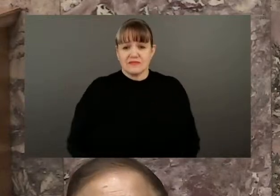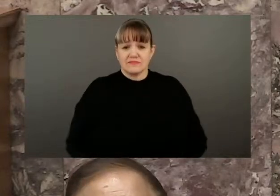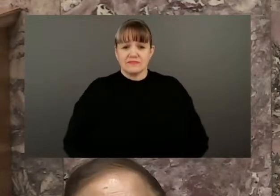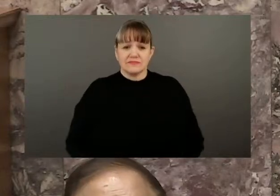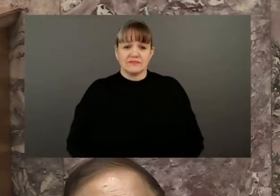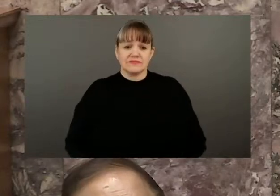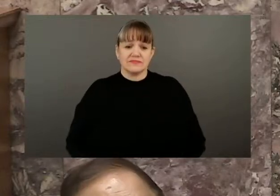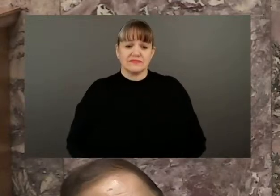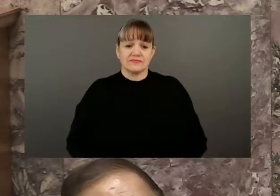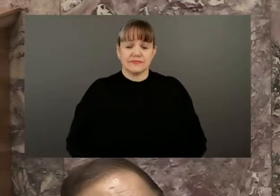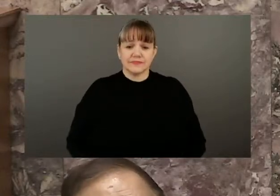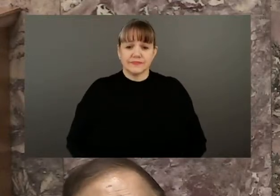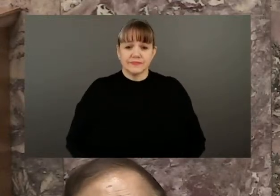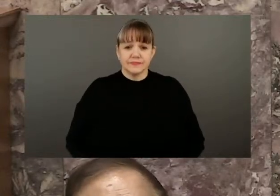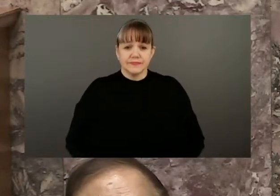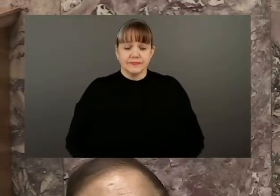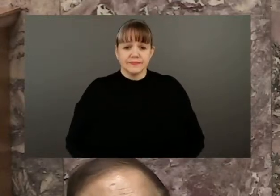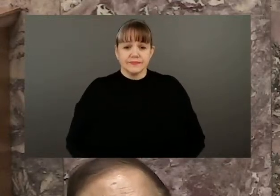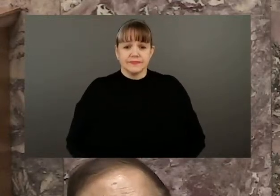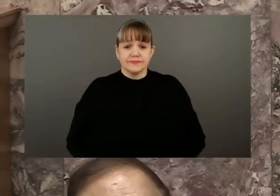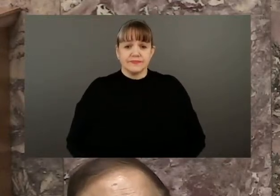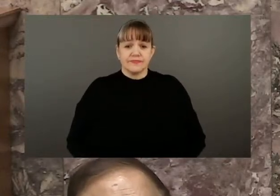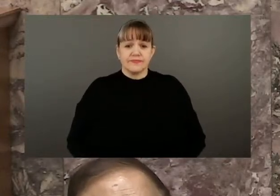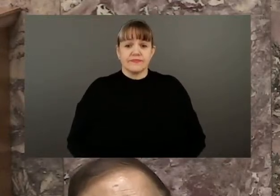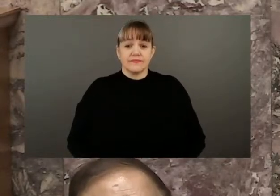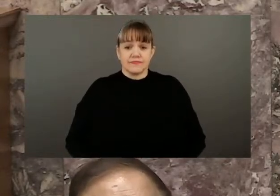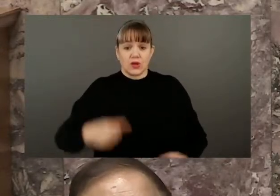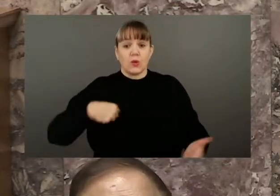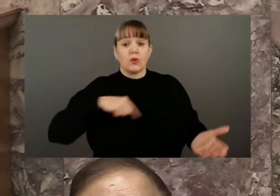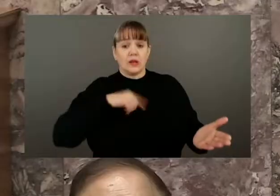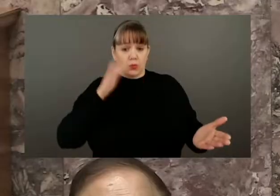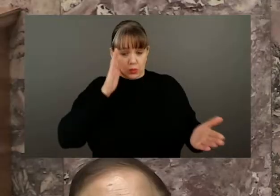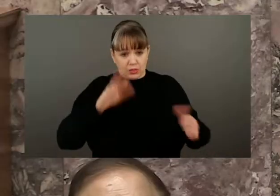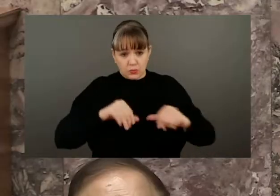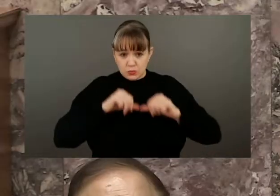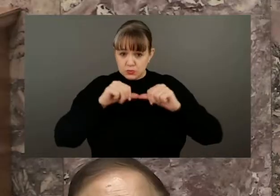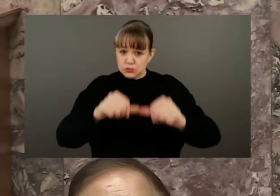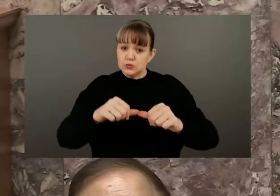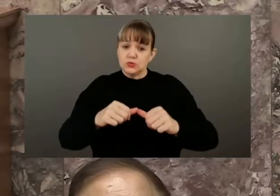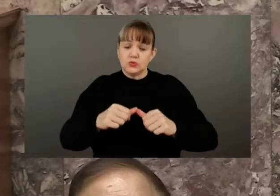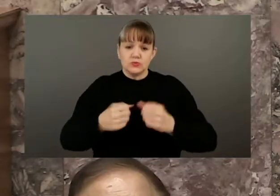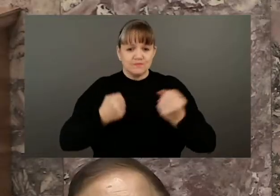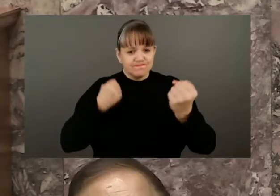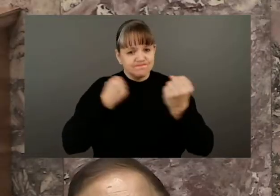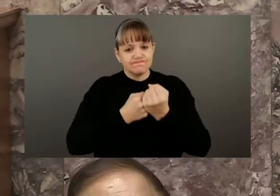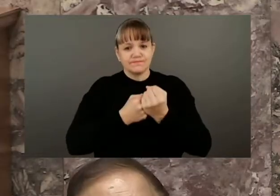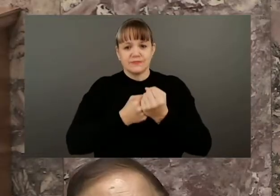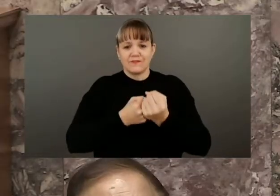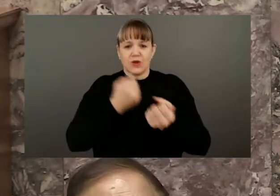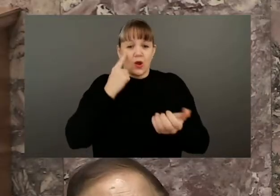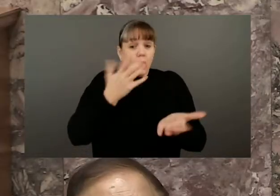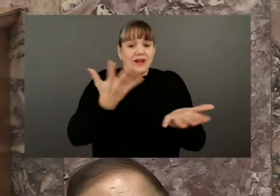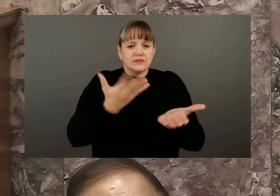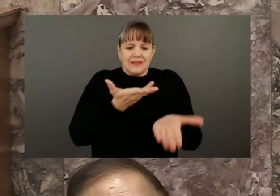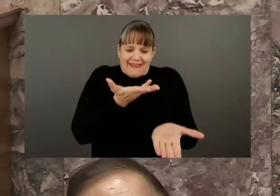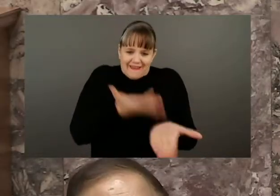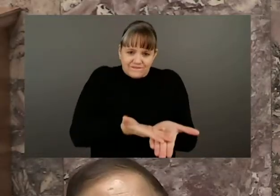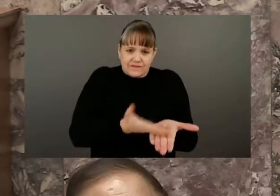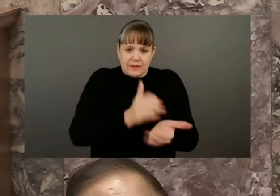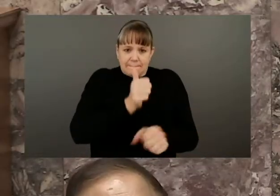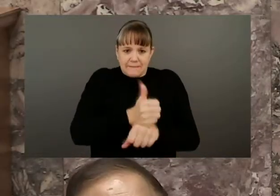thank you. We are going to continue to stand up for evidence-based decisions, for